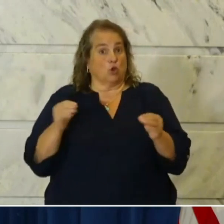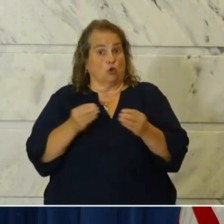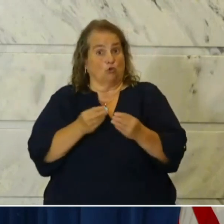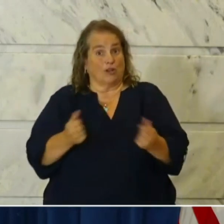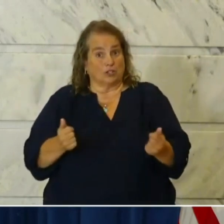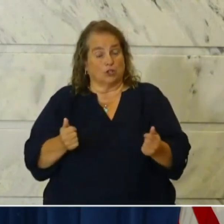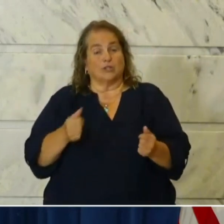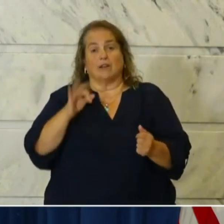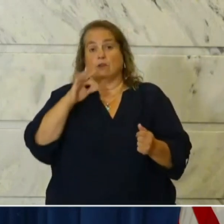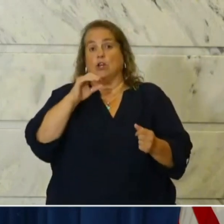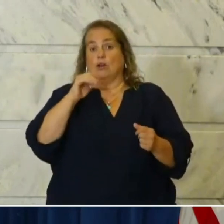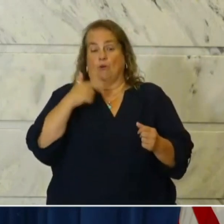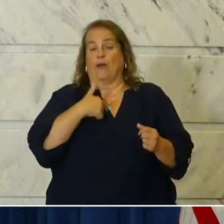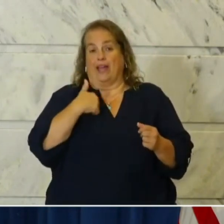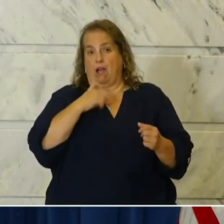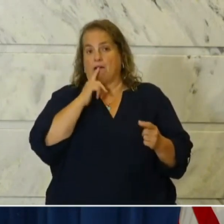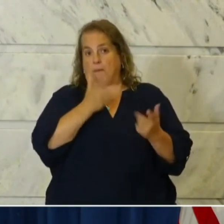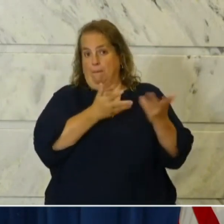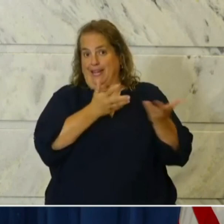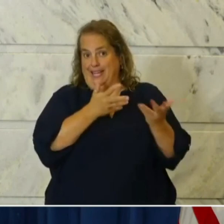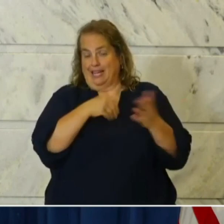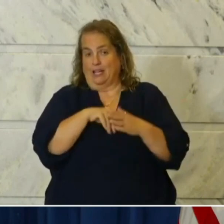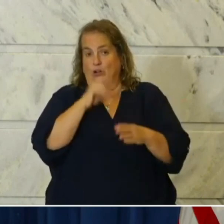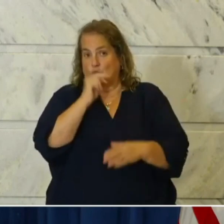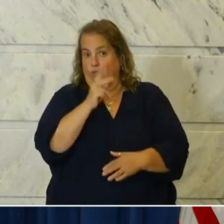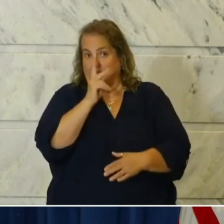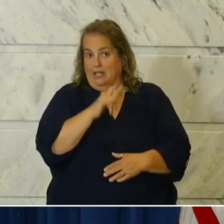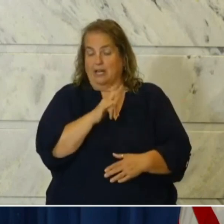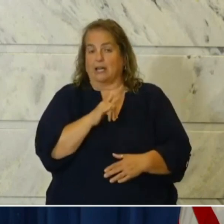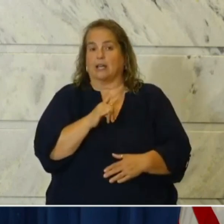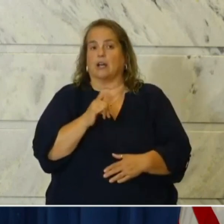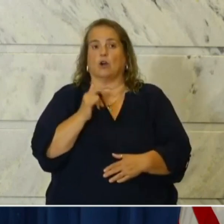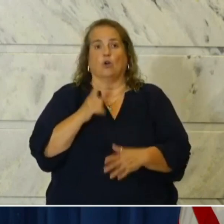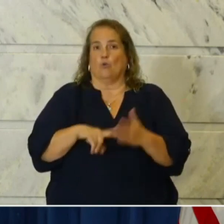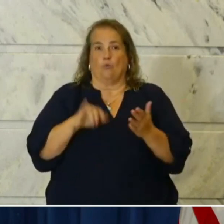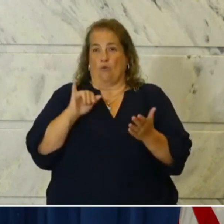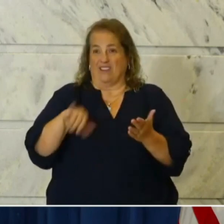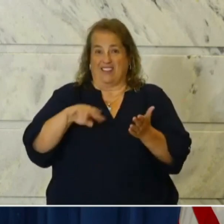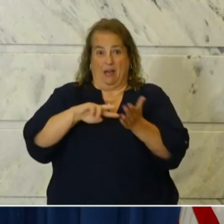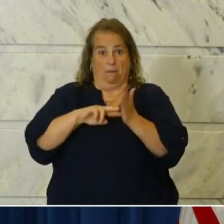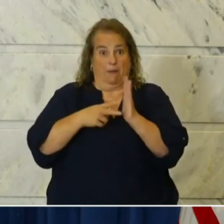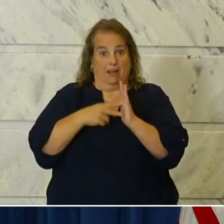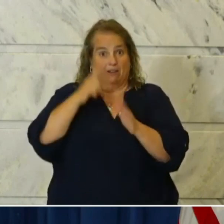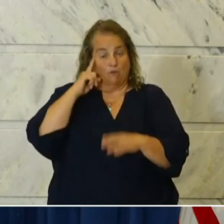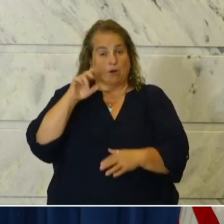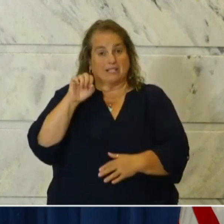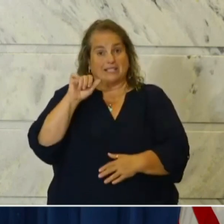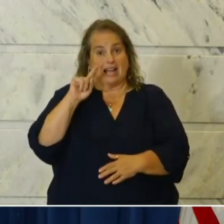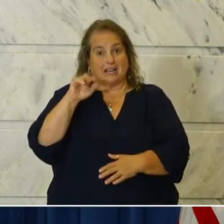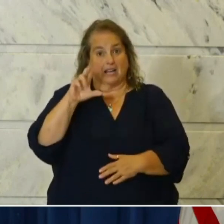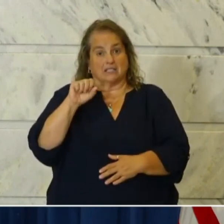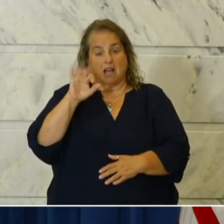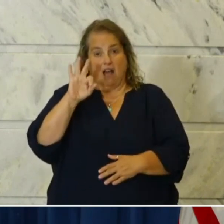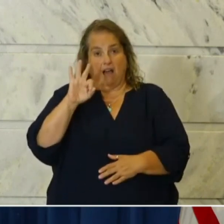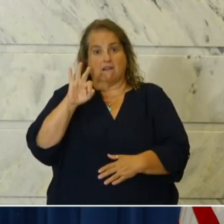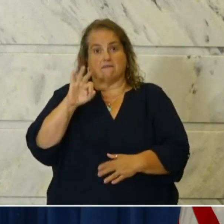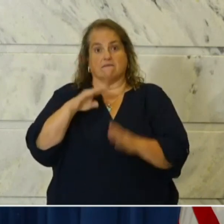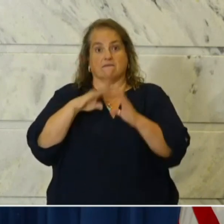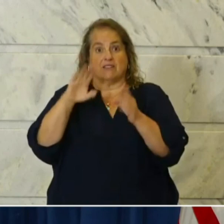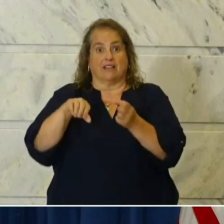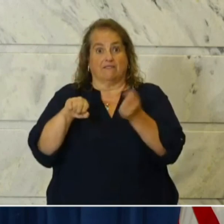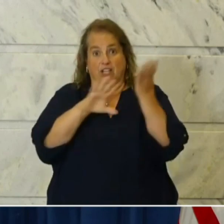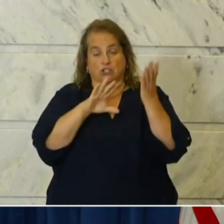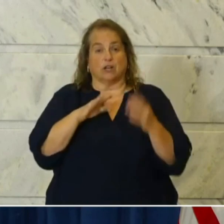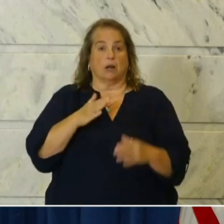in the mediation today in Northern Kentucky, what does that mean for the status of evictions? I'm going to tell you what my belief